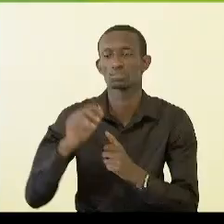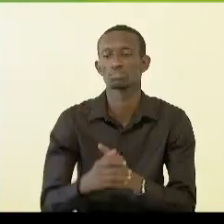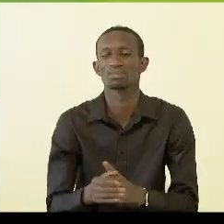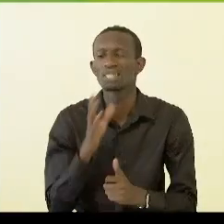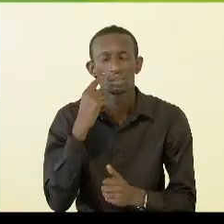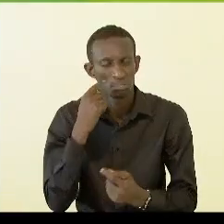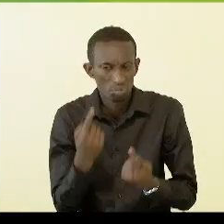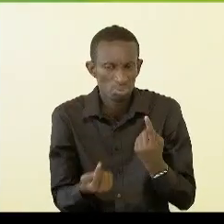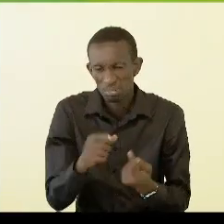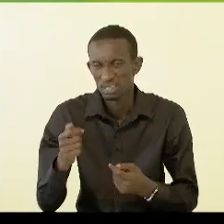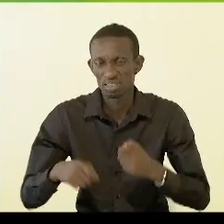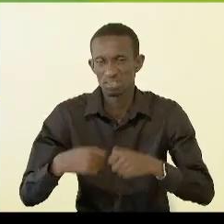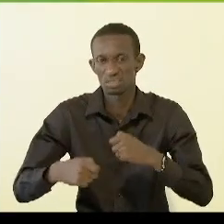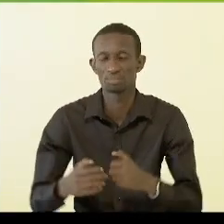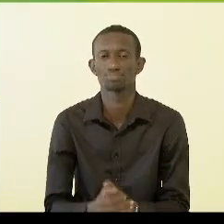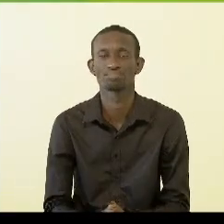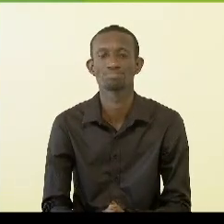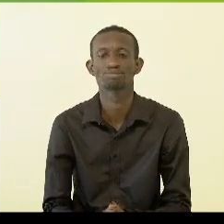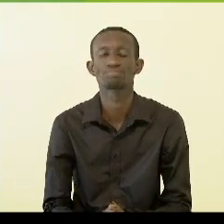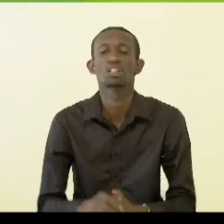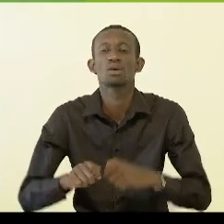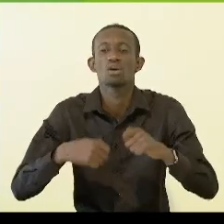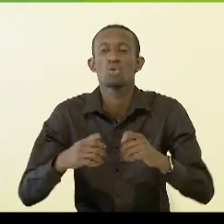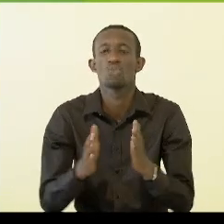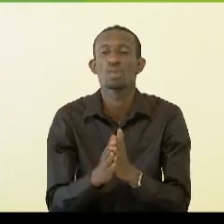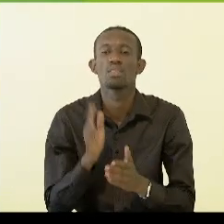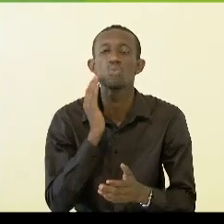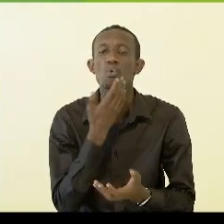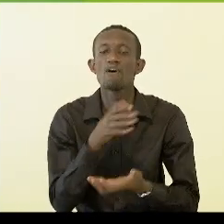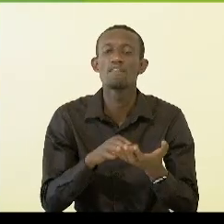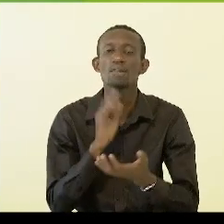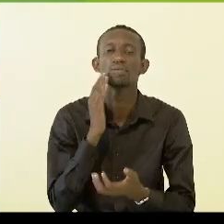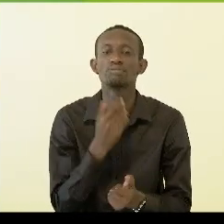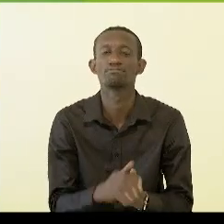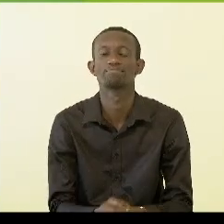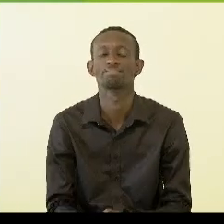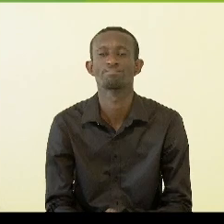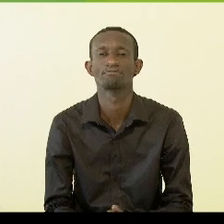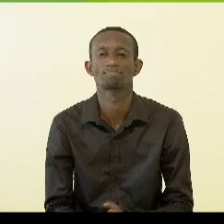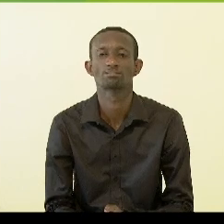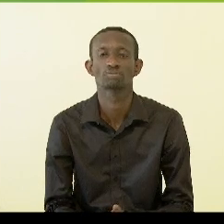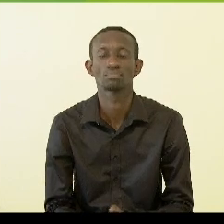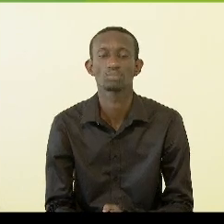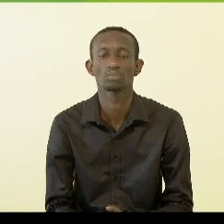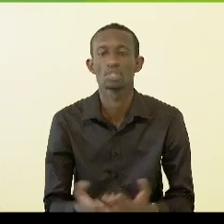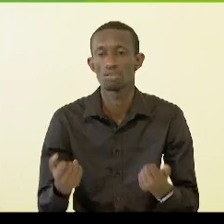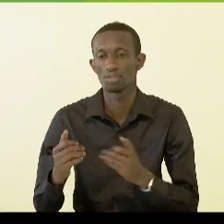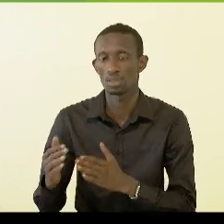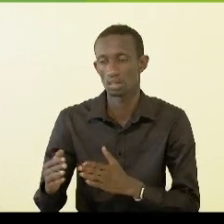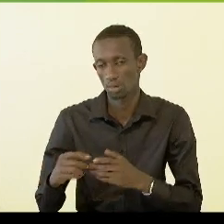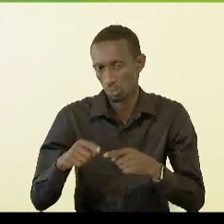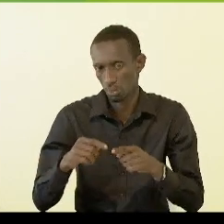reactions. Reactions of bases with water. The oxides, that is preparation of bases. We have different